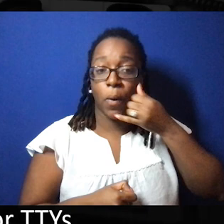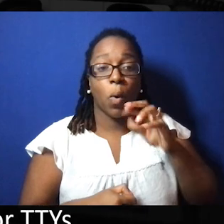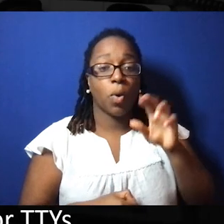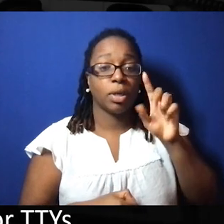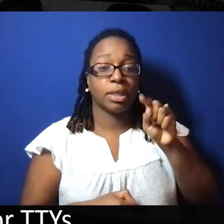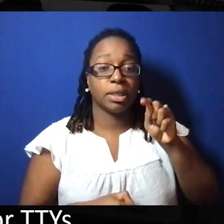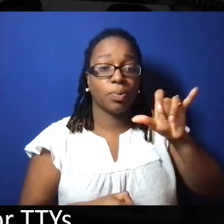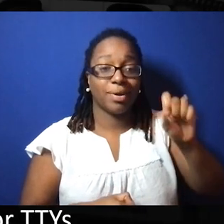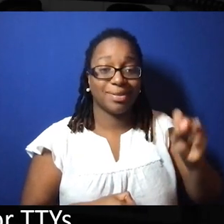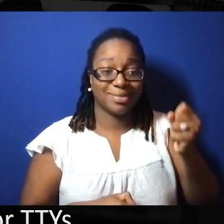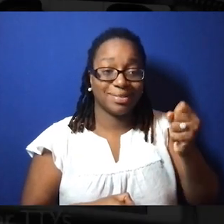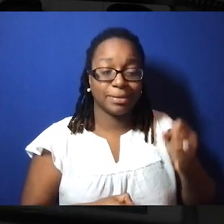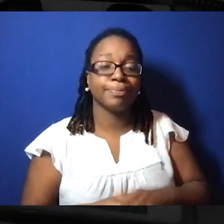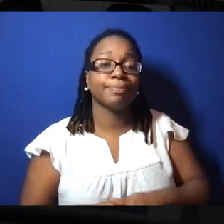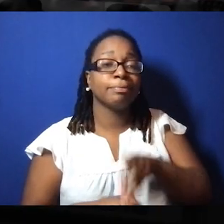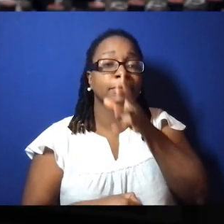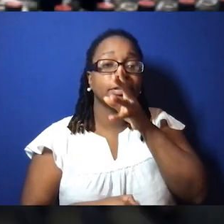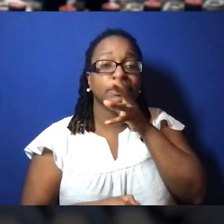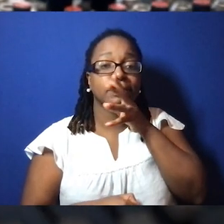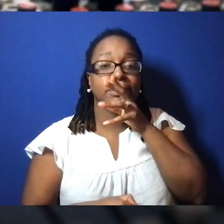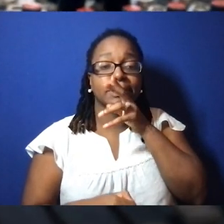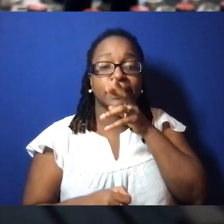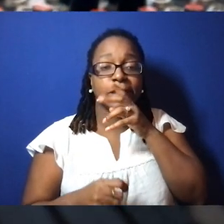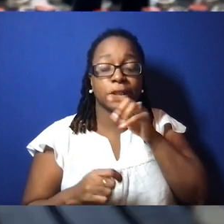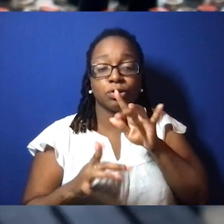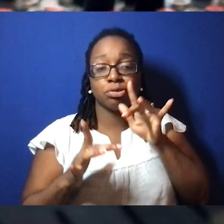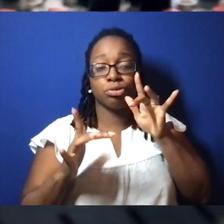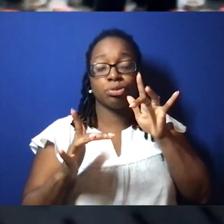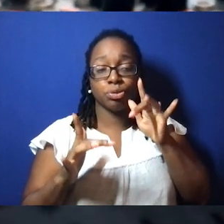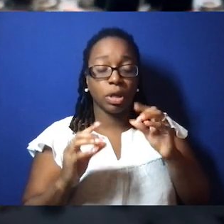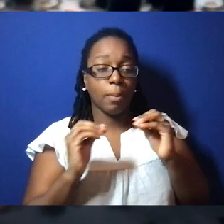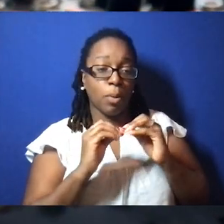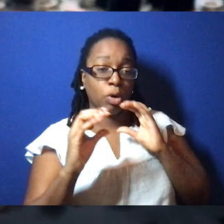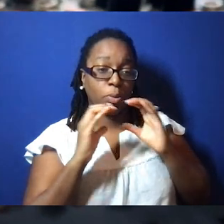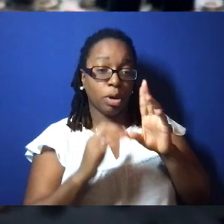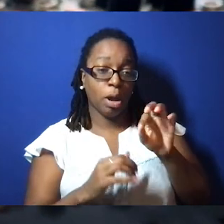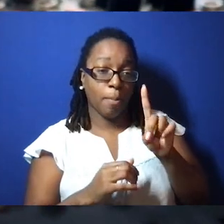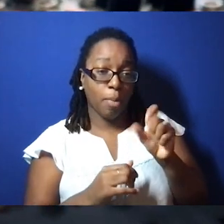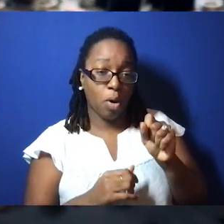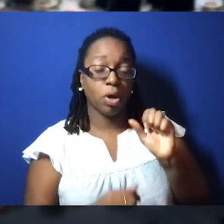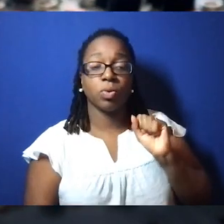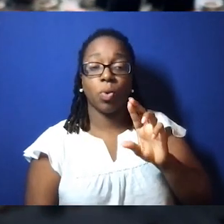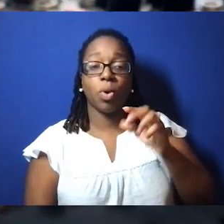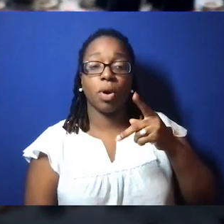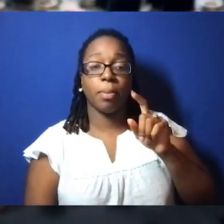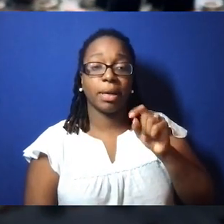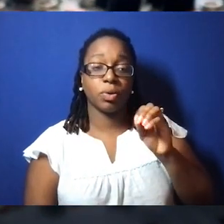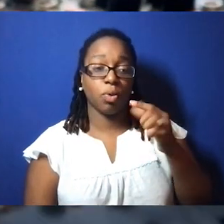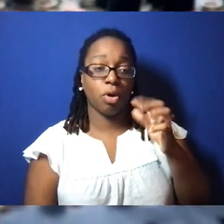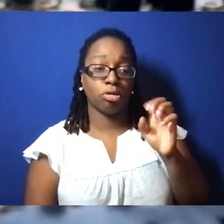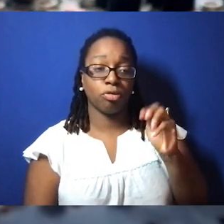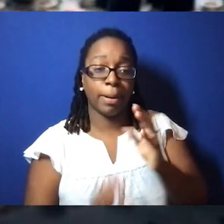or TTYS, speech synthesizers, communication boards or pictogram